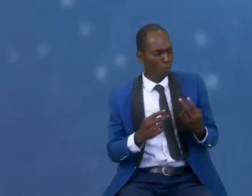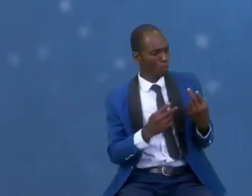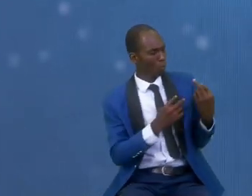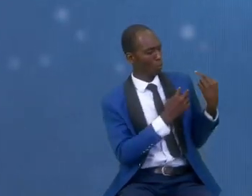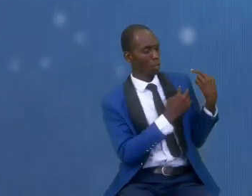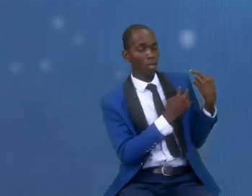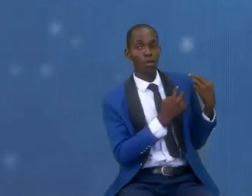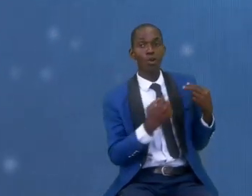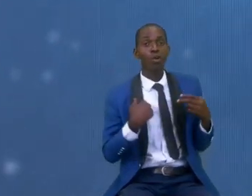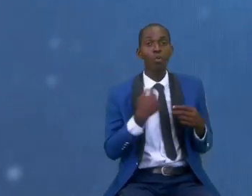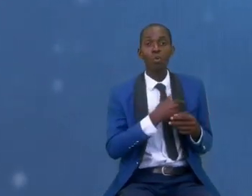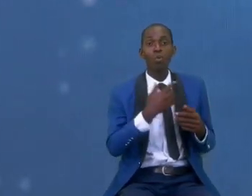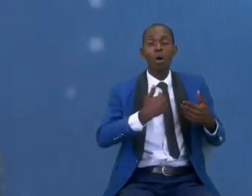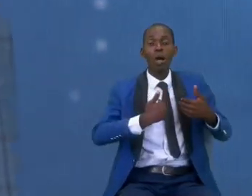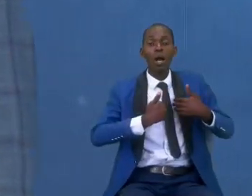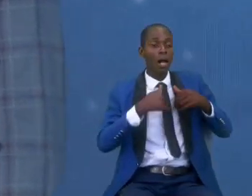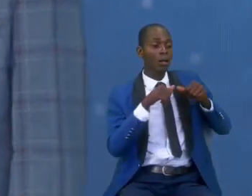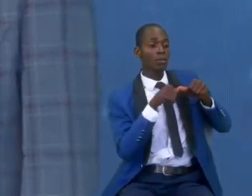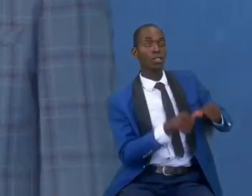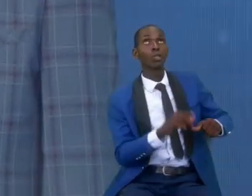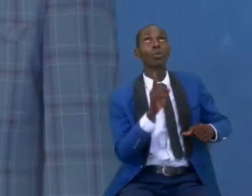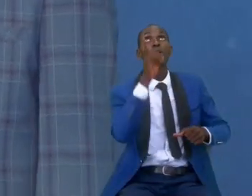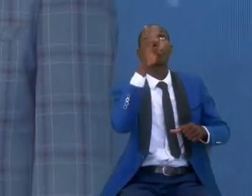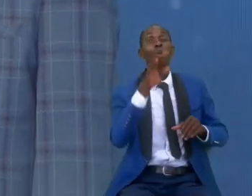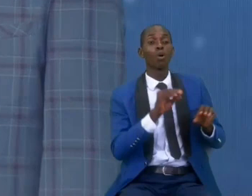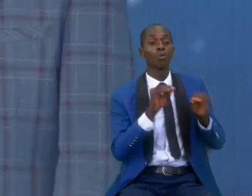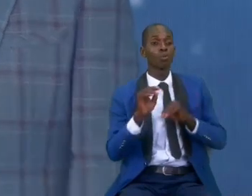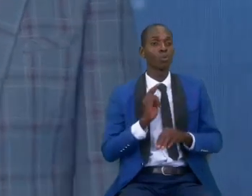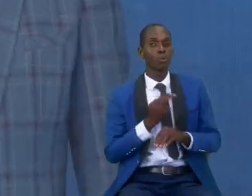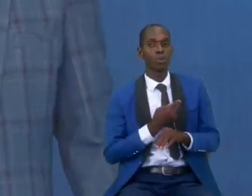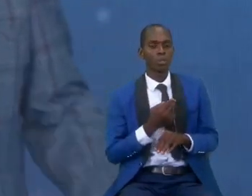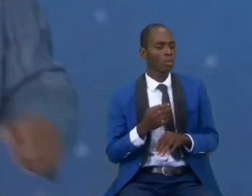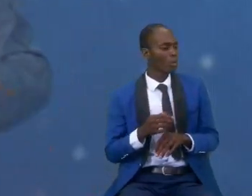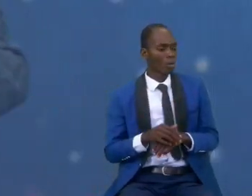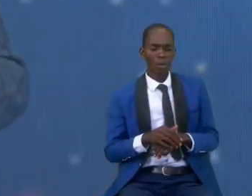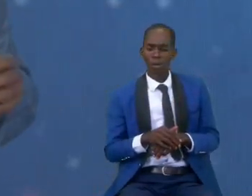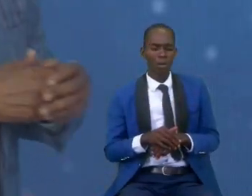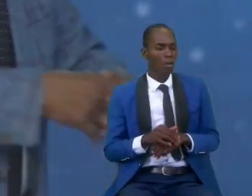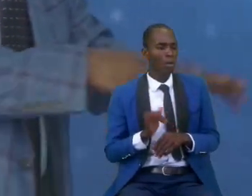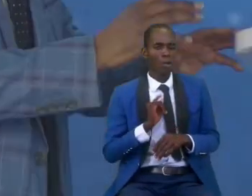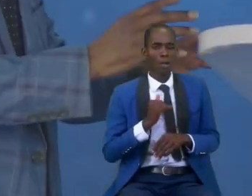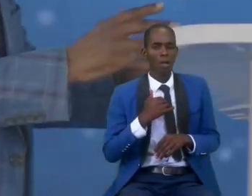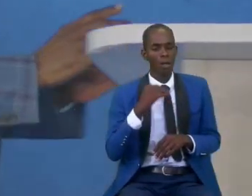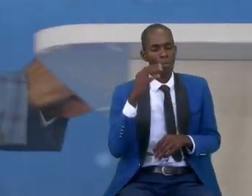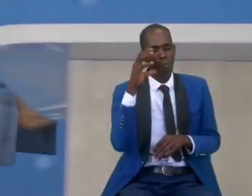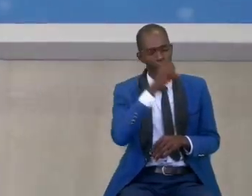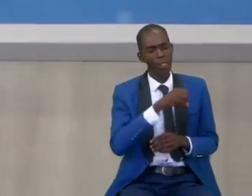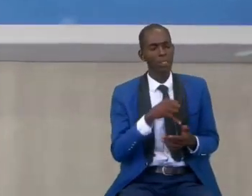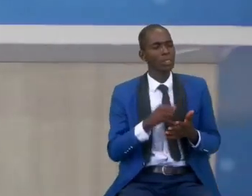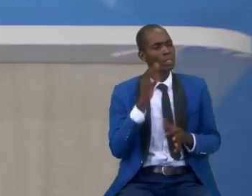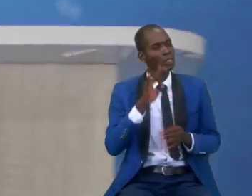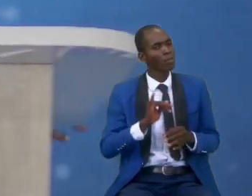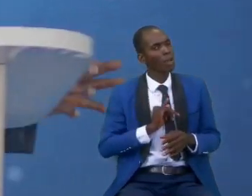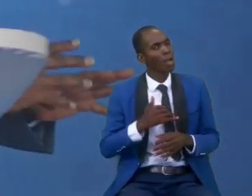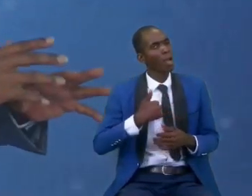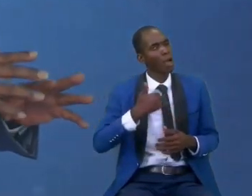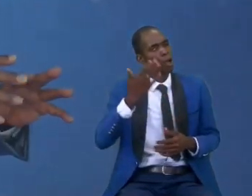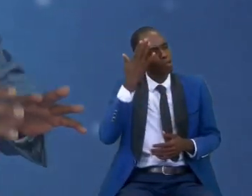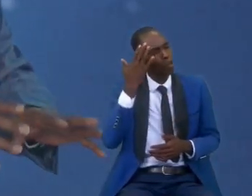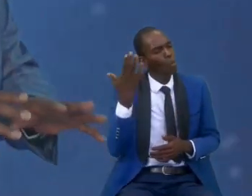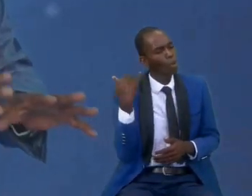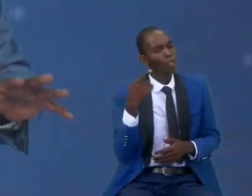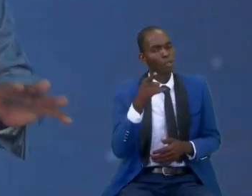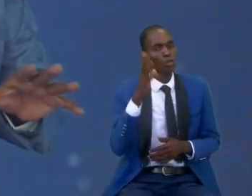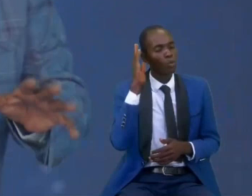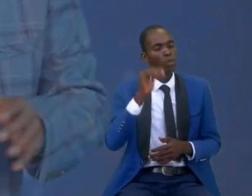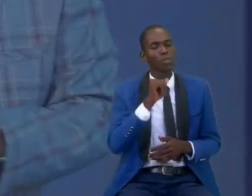they shake their heads. They say, if I had known, you will not regret. Yeah. He made us, and as he has made us,